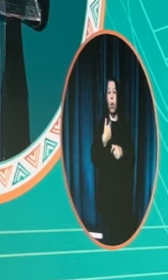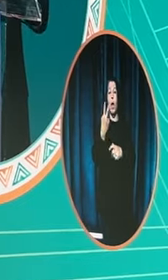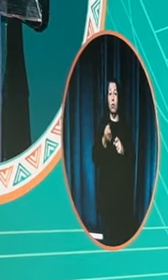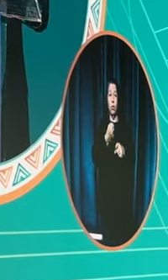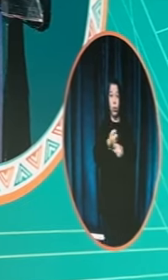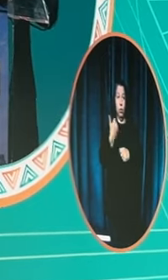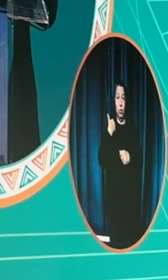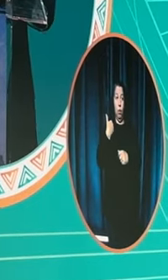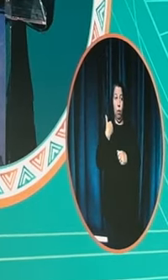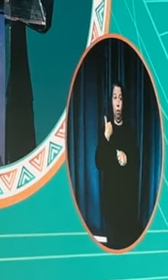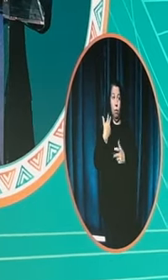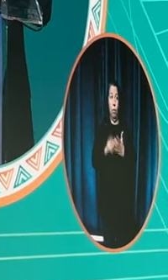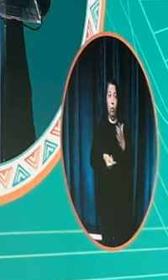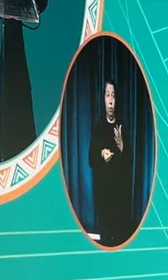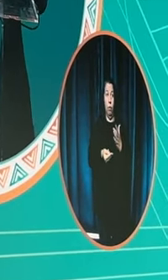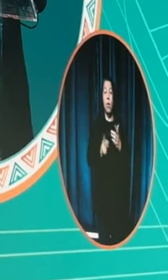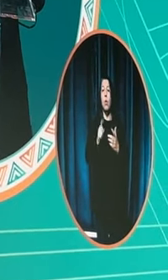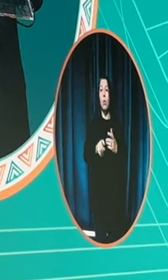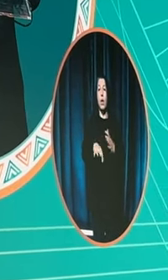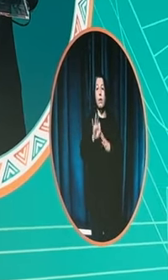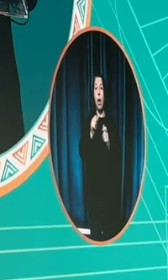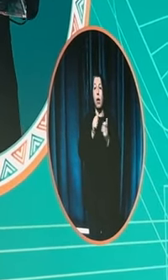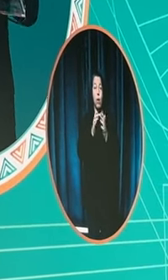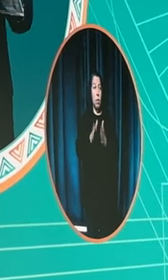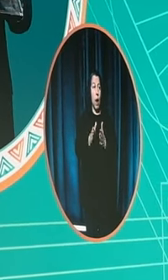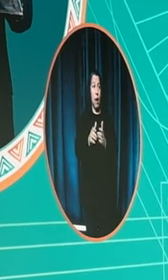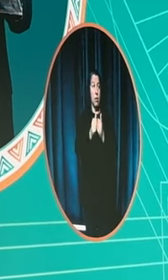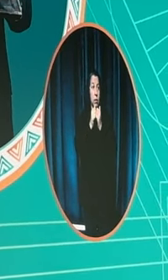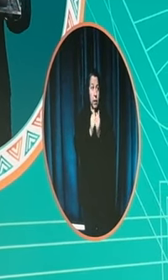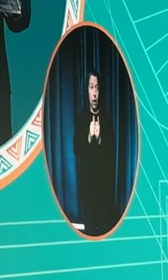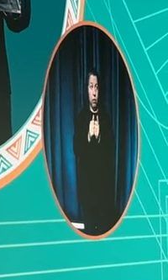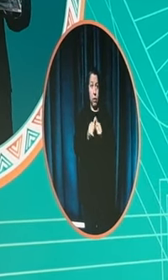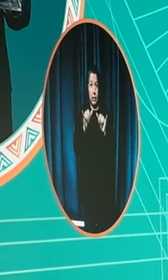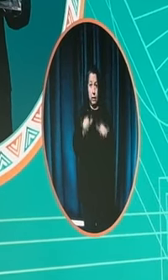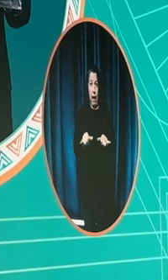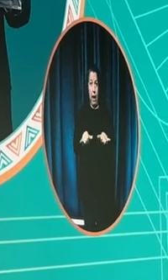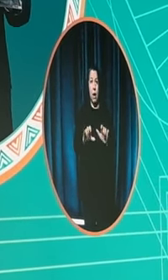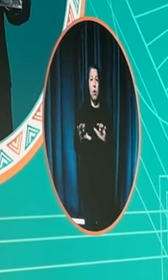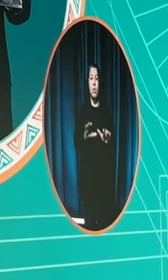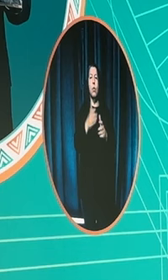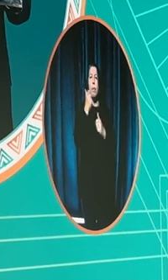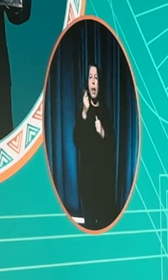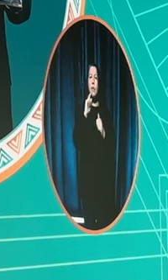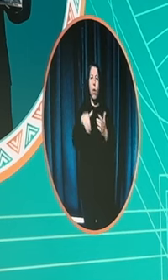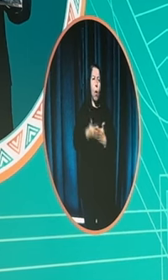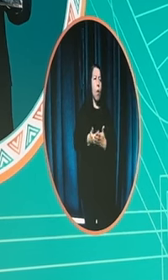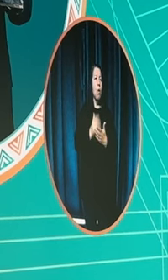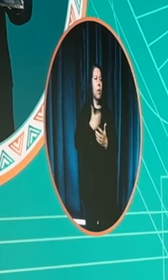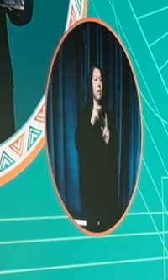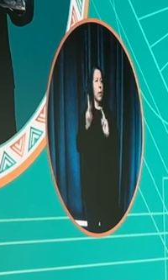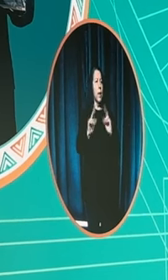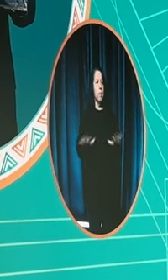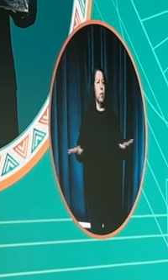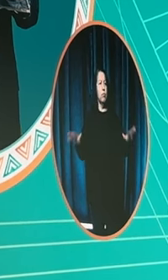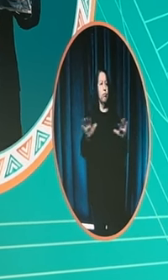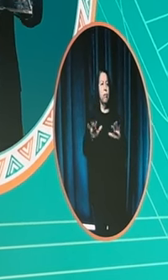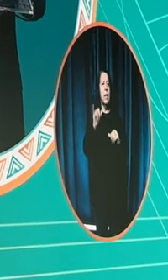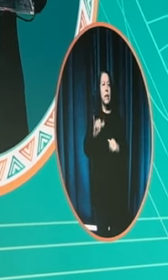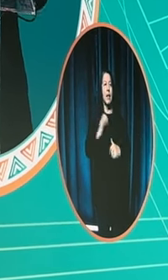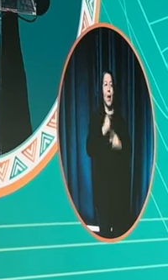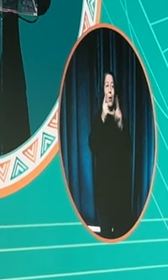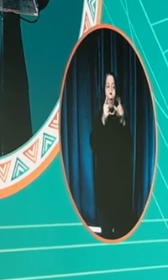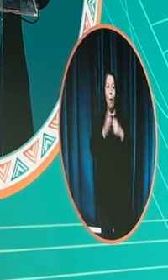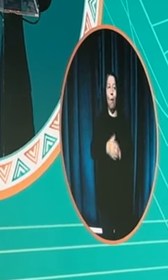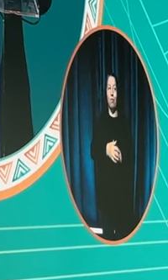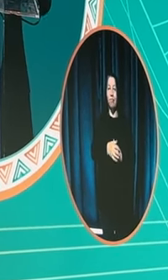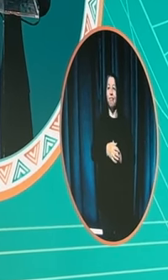We need to find a way to stay together and do our best for all of us for Indian Country. And so that's our goal. I